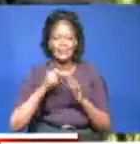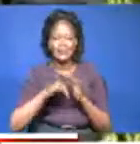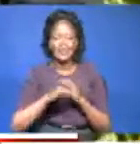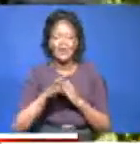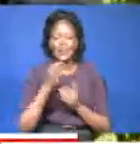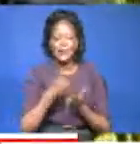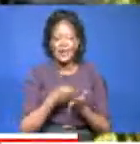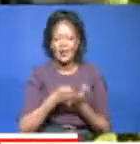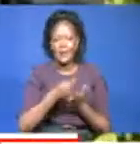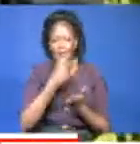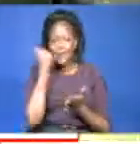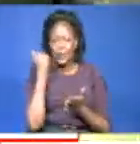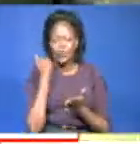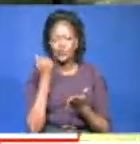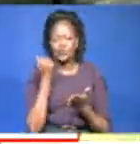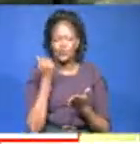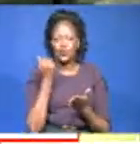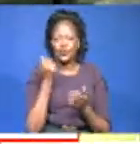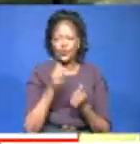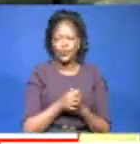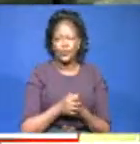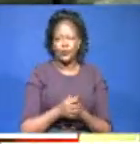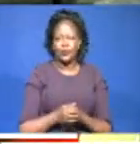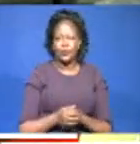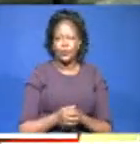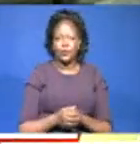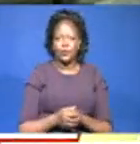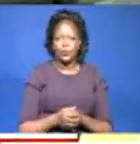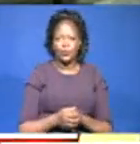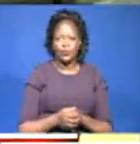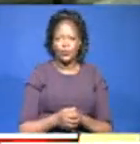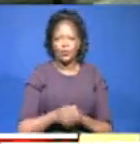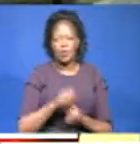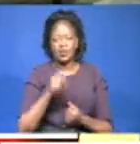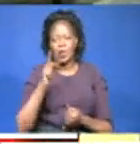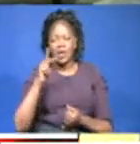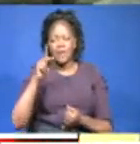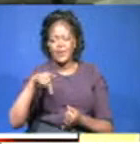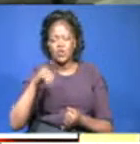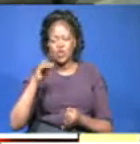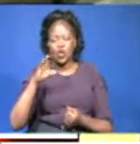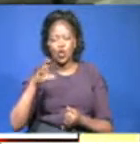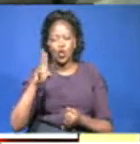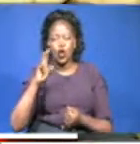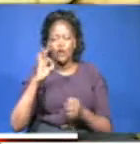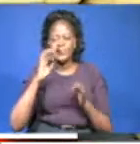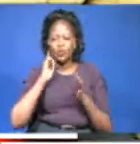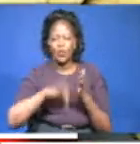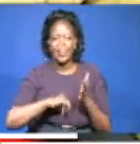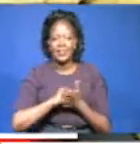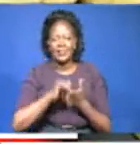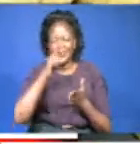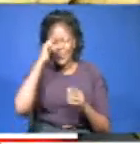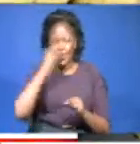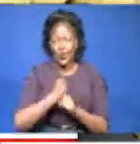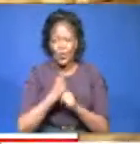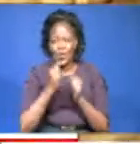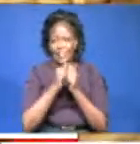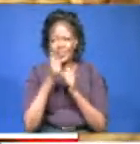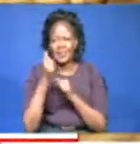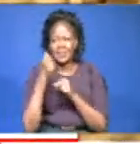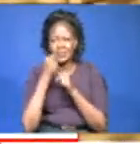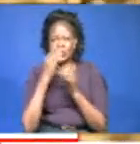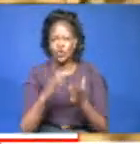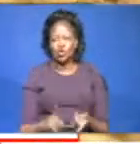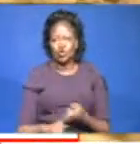kwa sababu tumewaachia forms. Sheila Wambui, a KPCU technical officer, said the government is working with other stakeholders